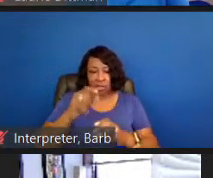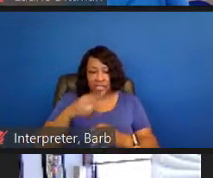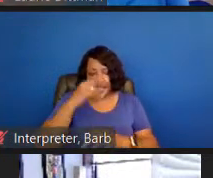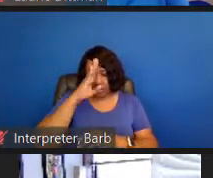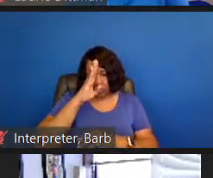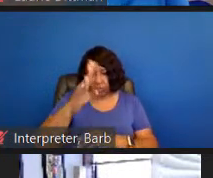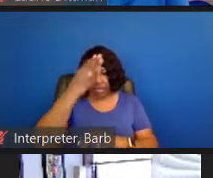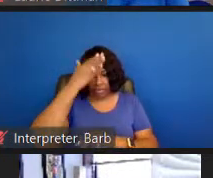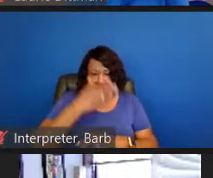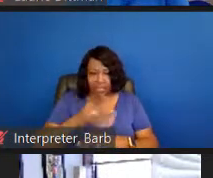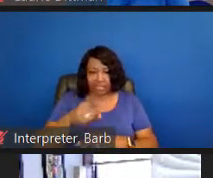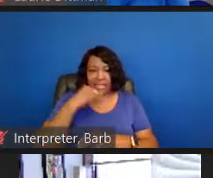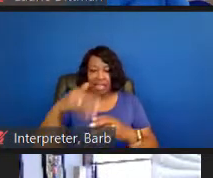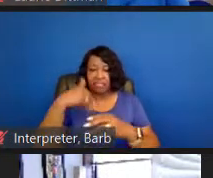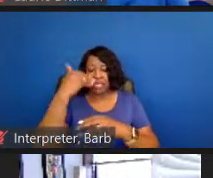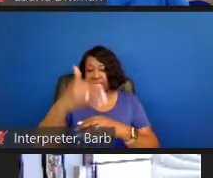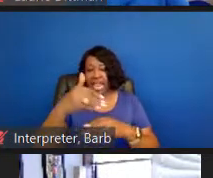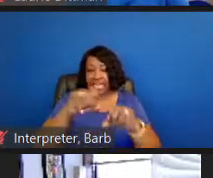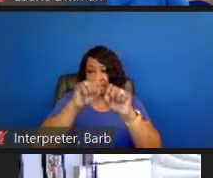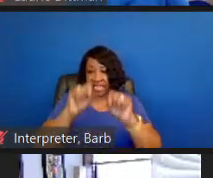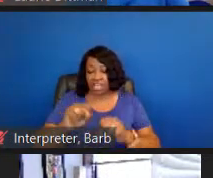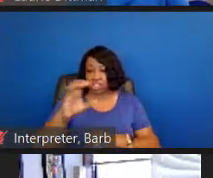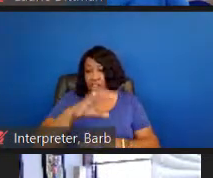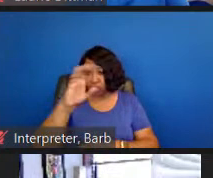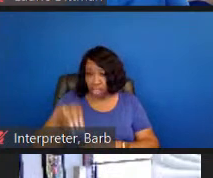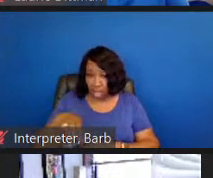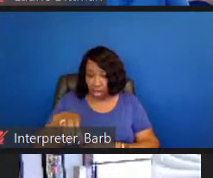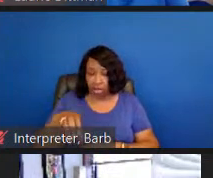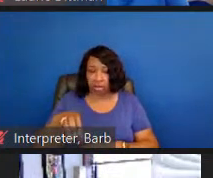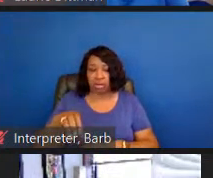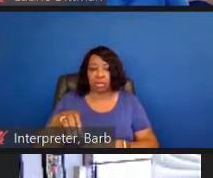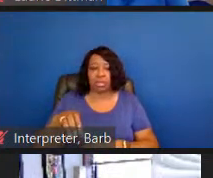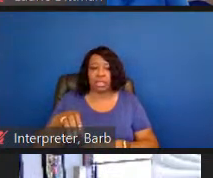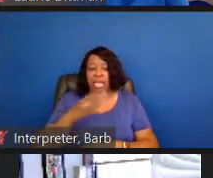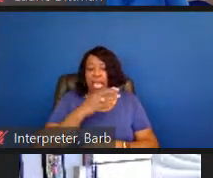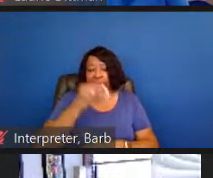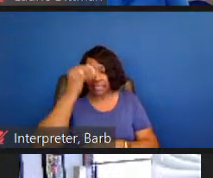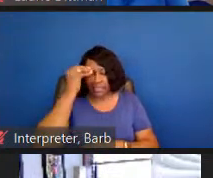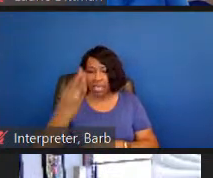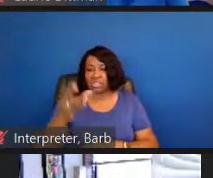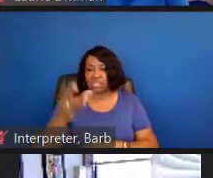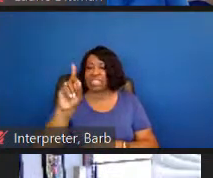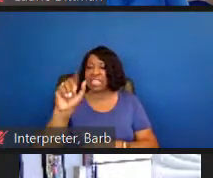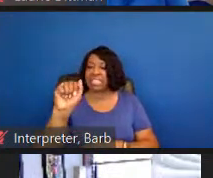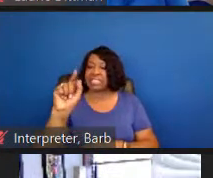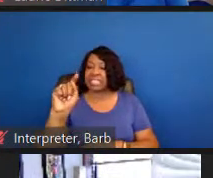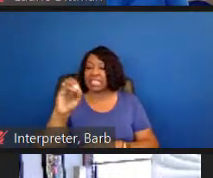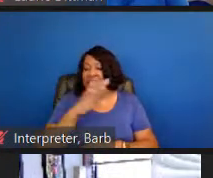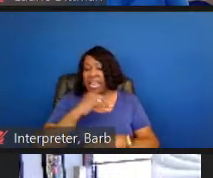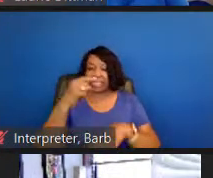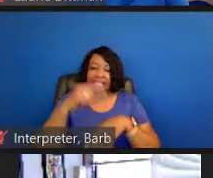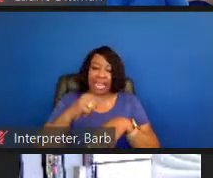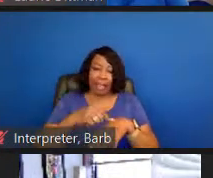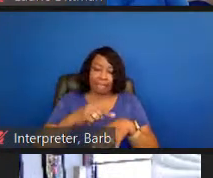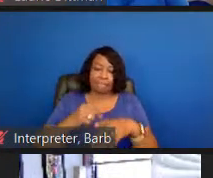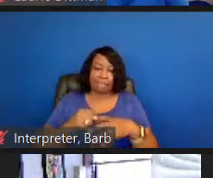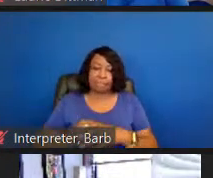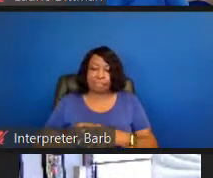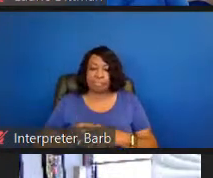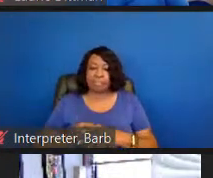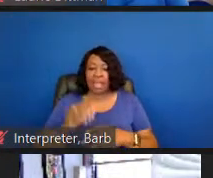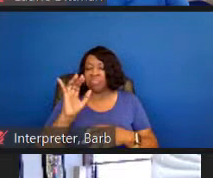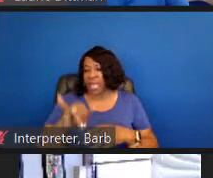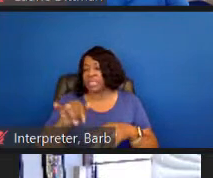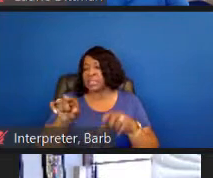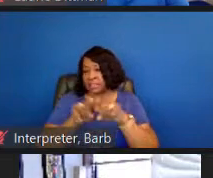saying next station is Chicago, and tells you the date and the time above there. That's very